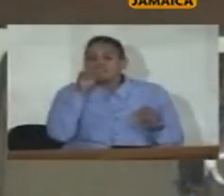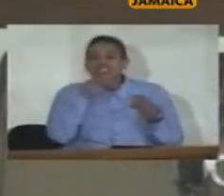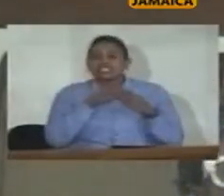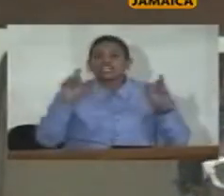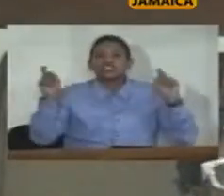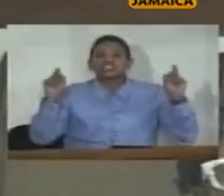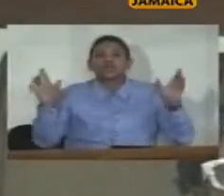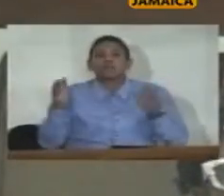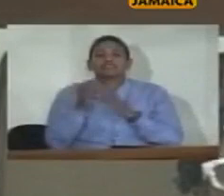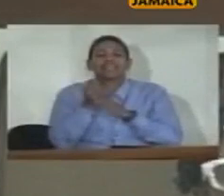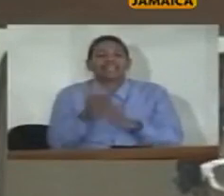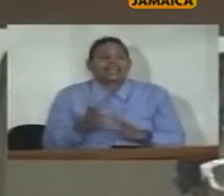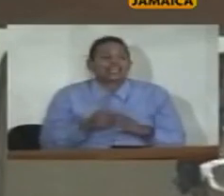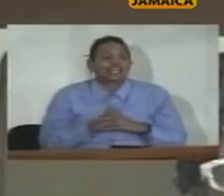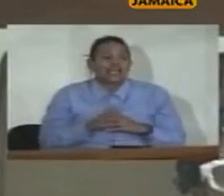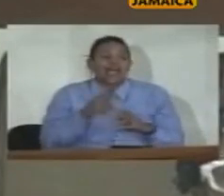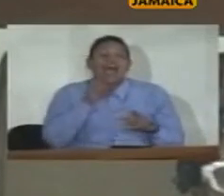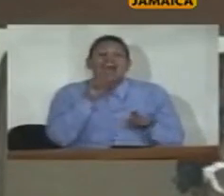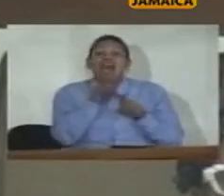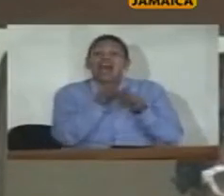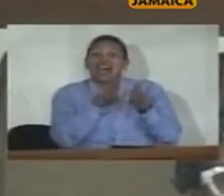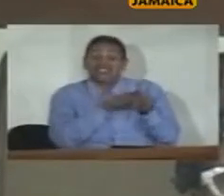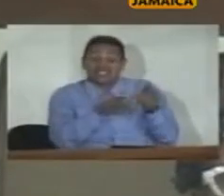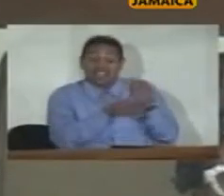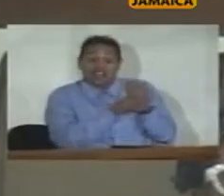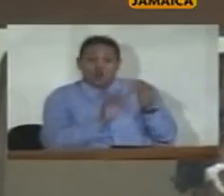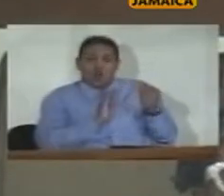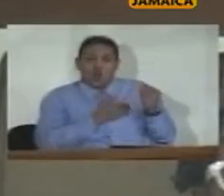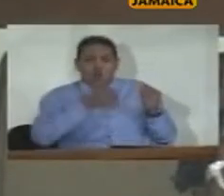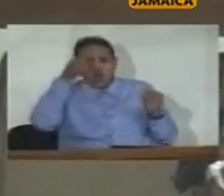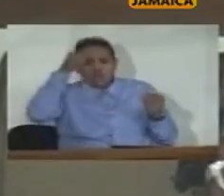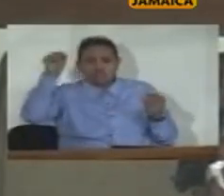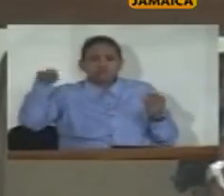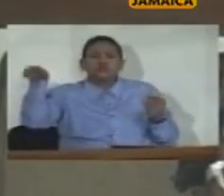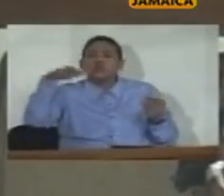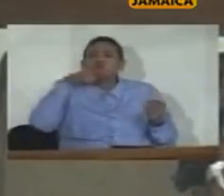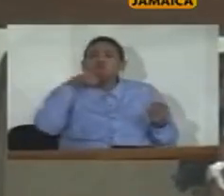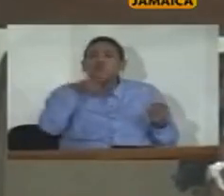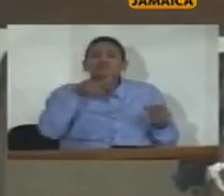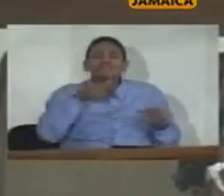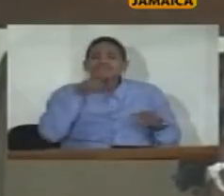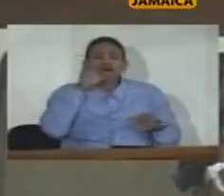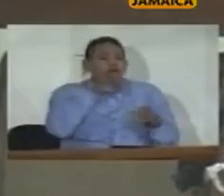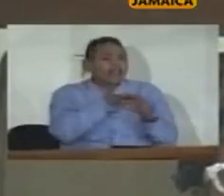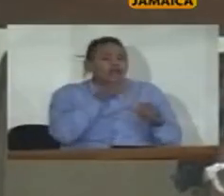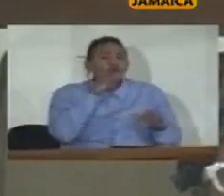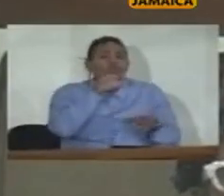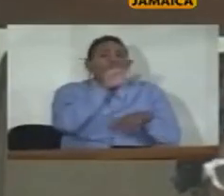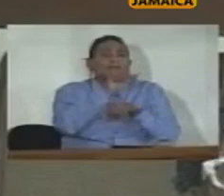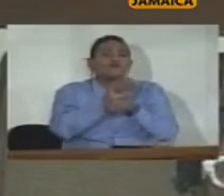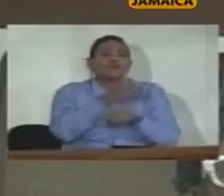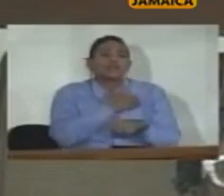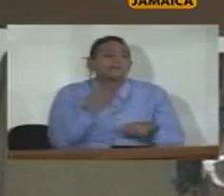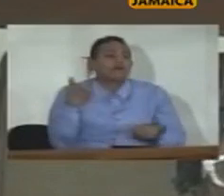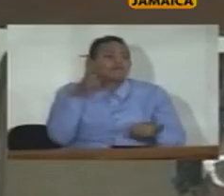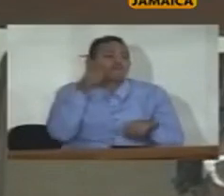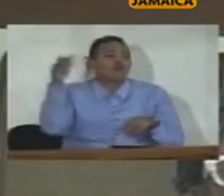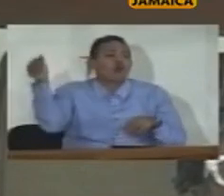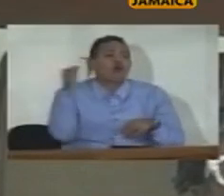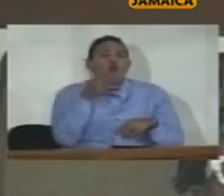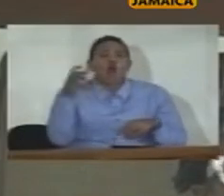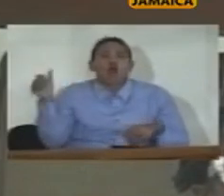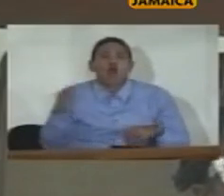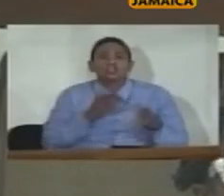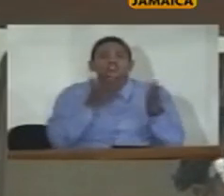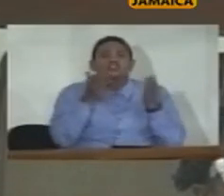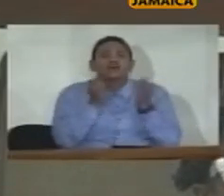chairman's leadership, as well as our objection to those unelected/appointed members who have been called to serve alongside